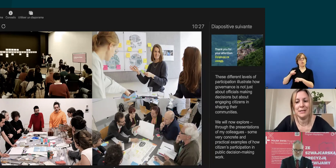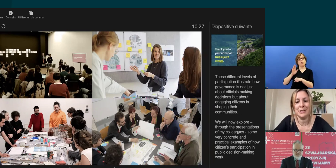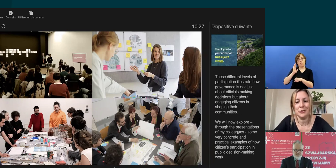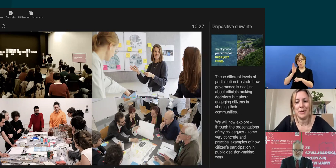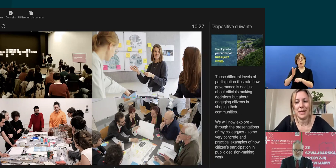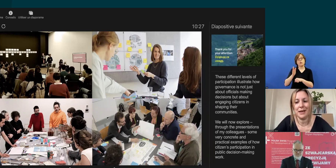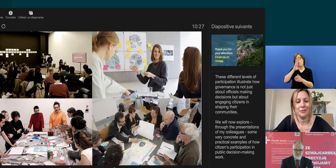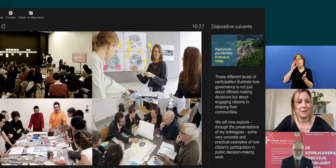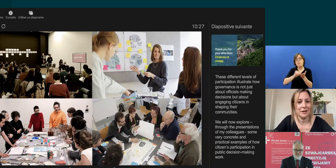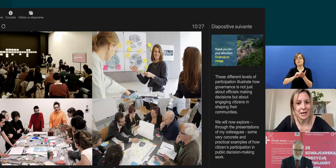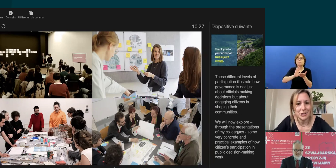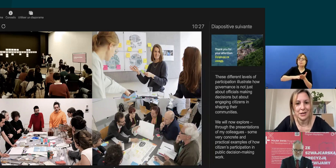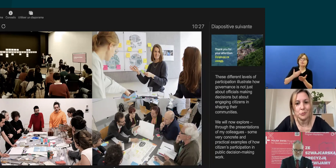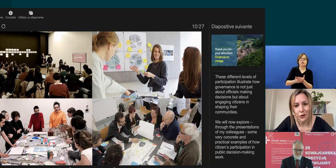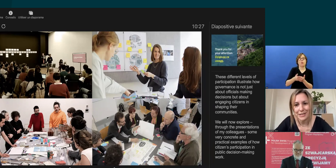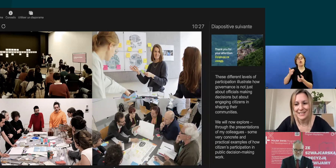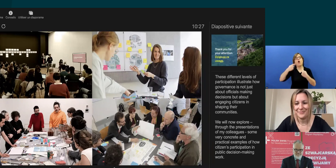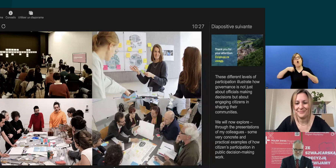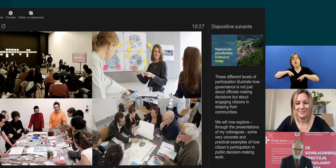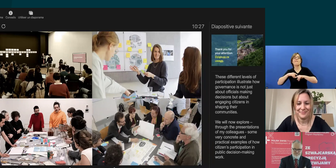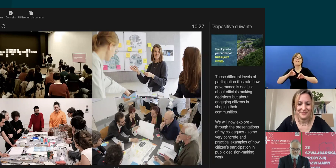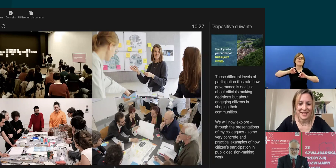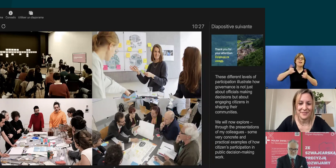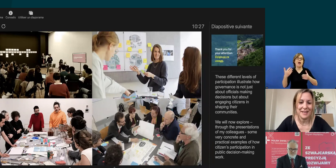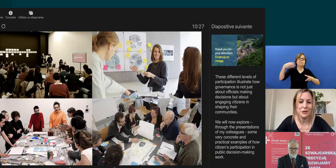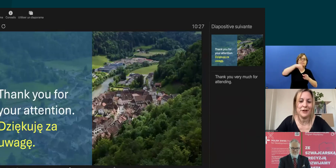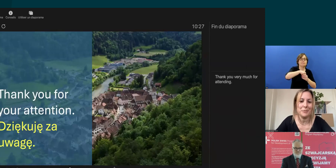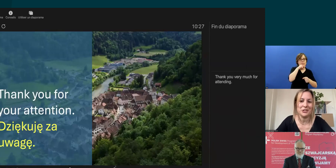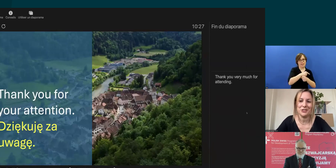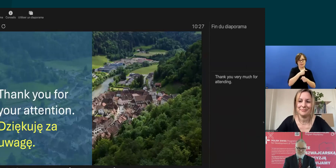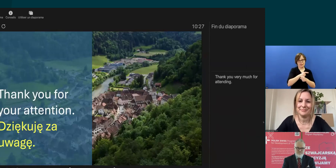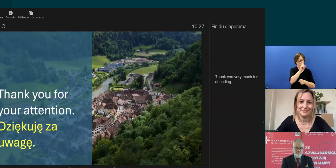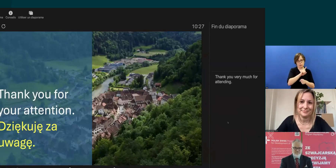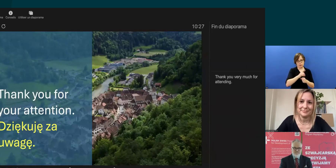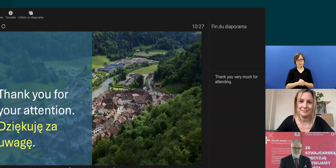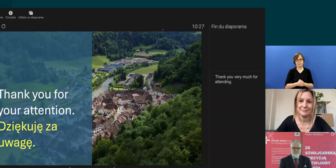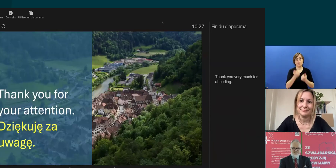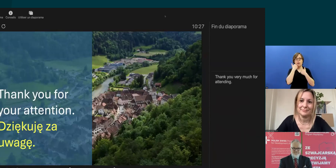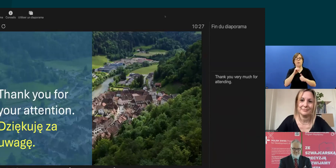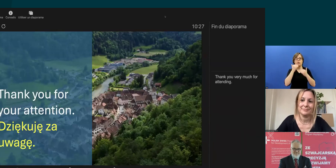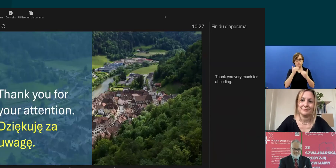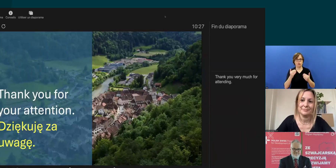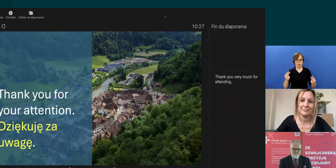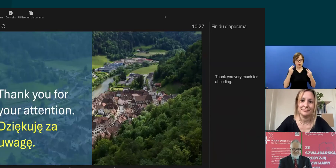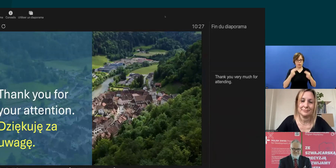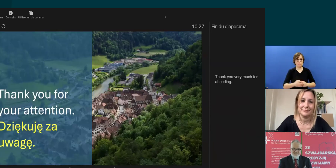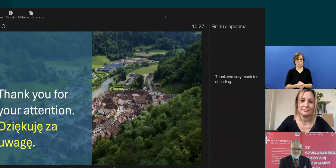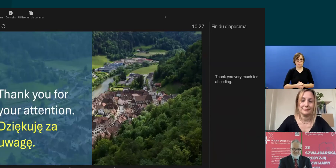public decision-making actually works. Thank you very much.